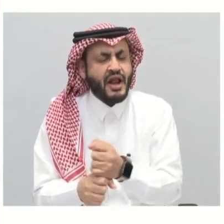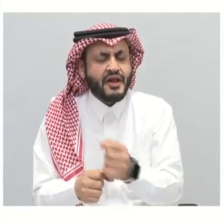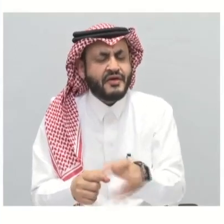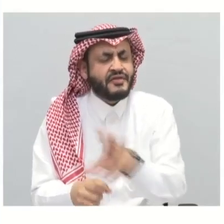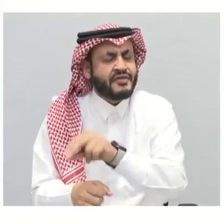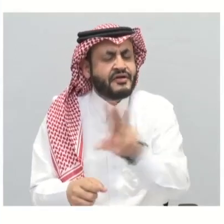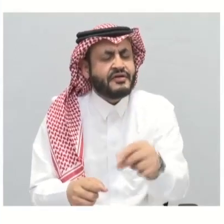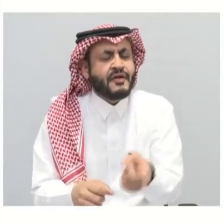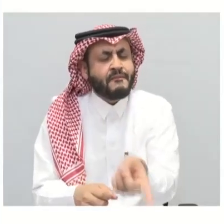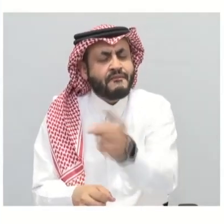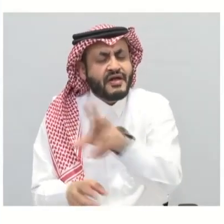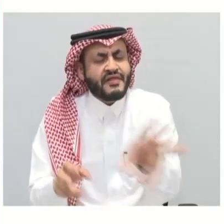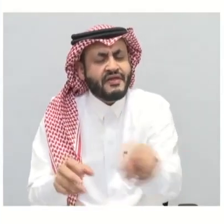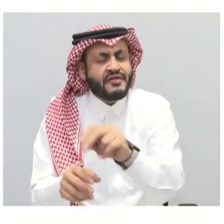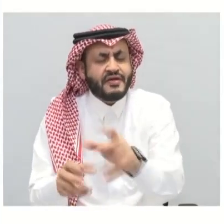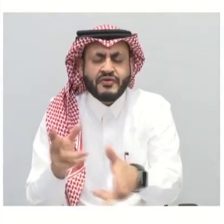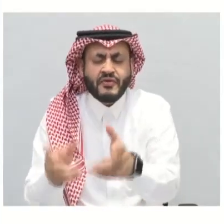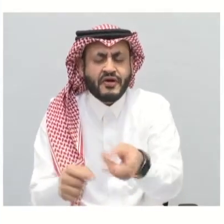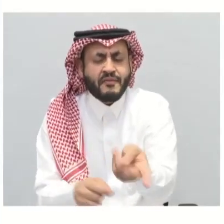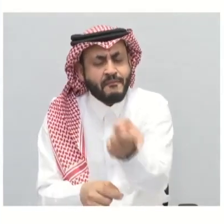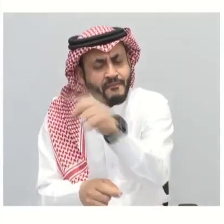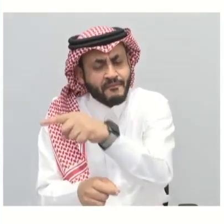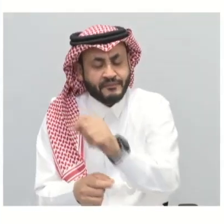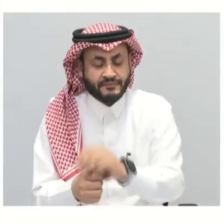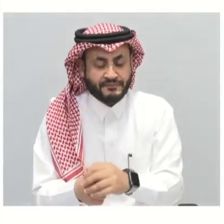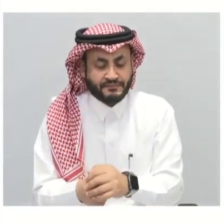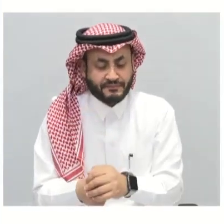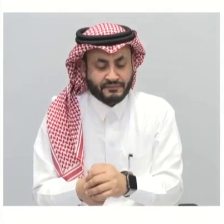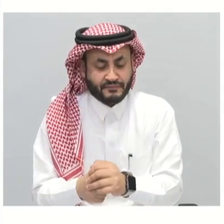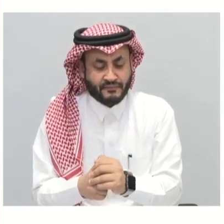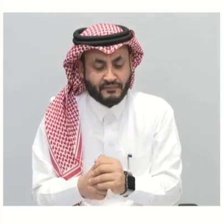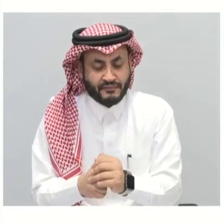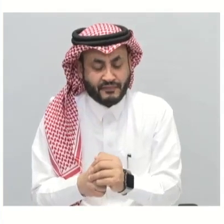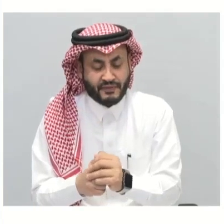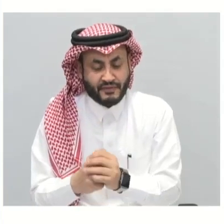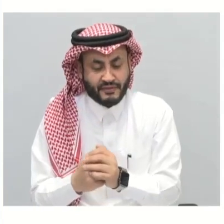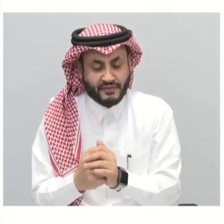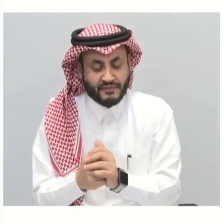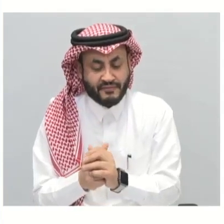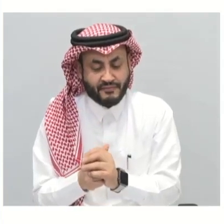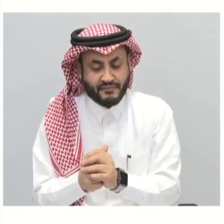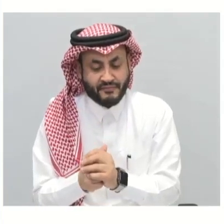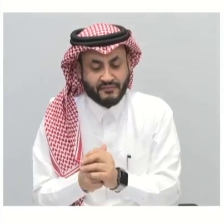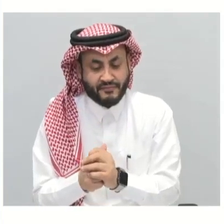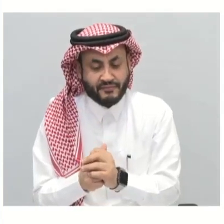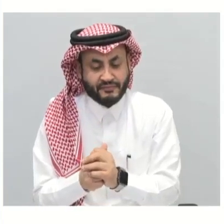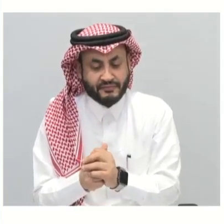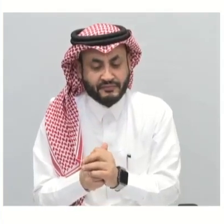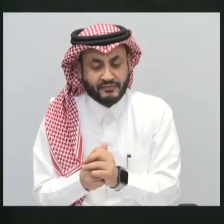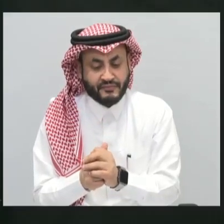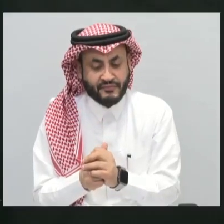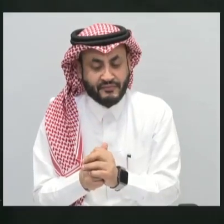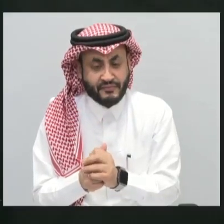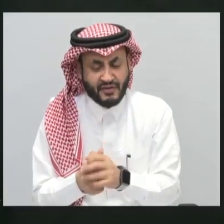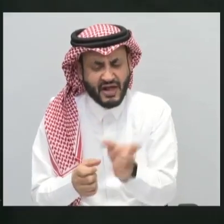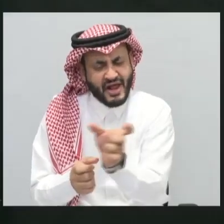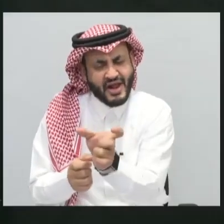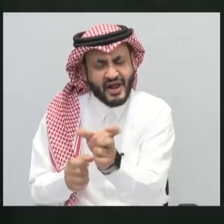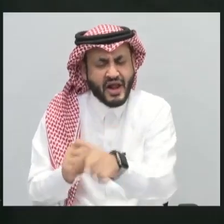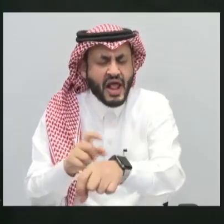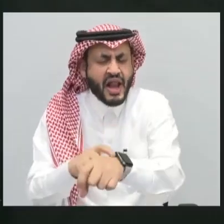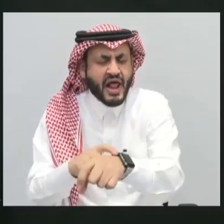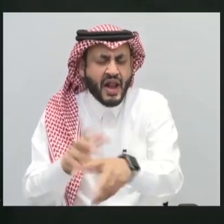same format or the same present progressive for the things that will happen to the future? We will add a